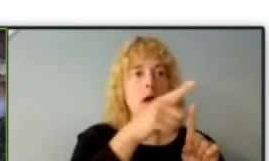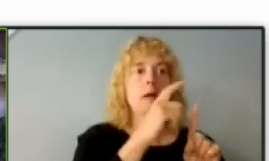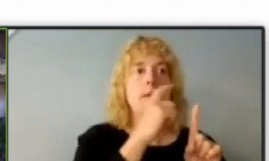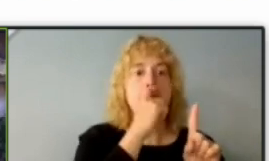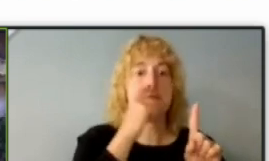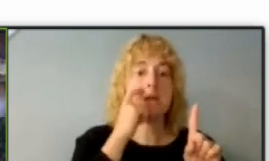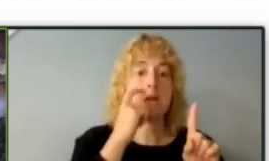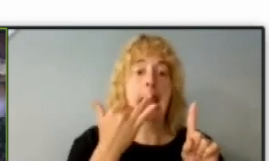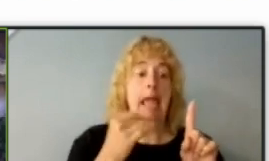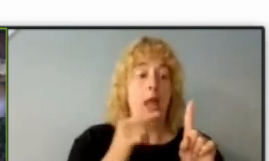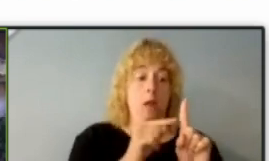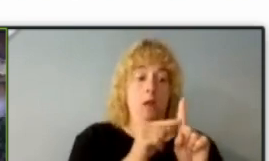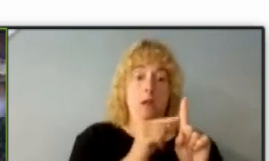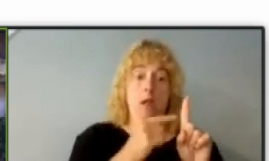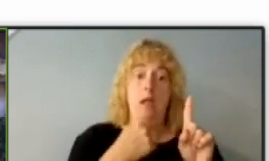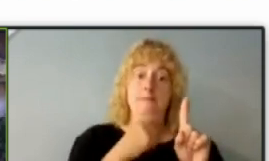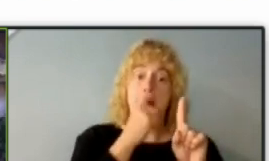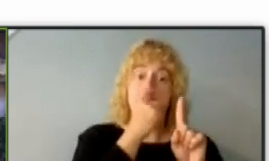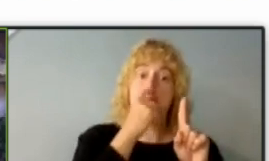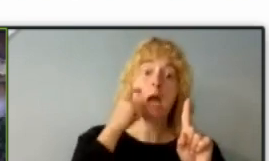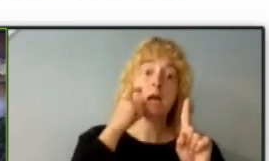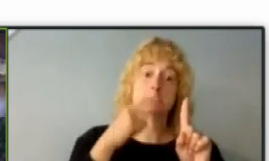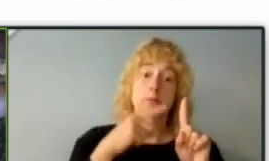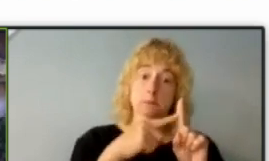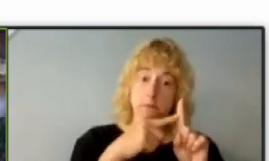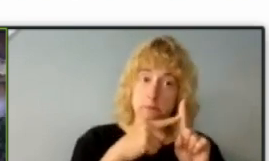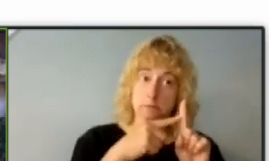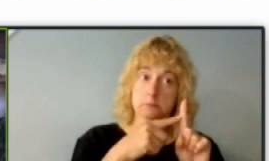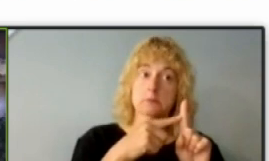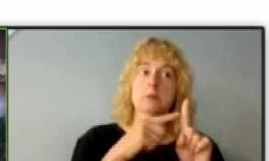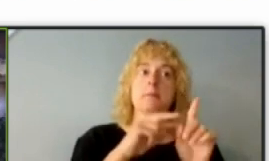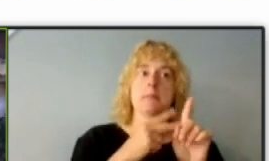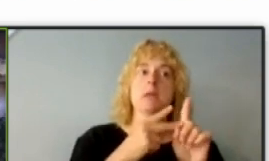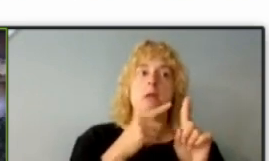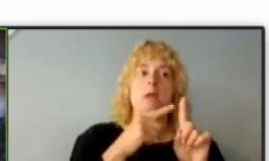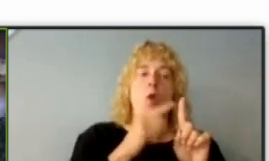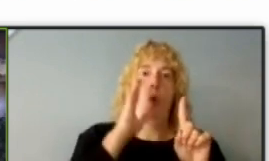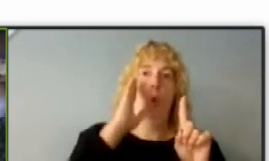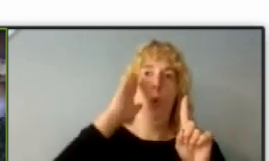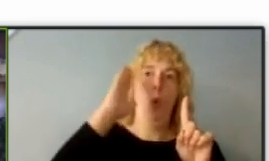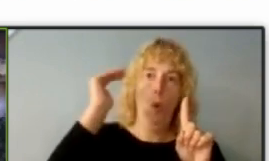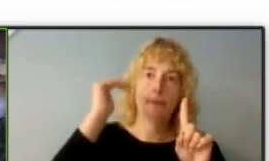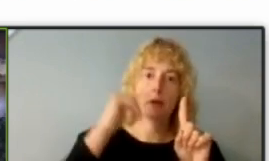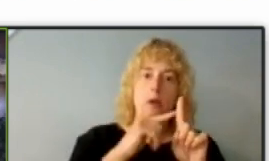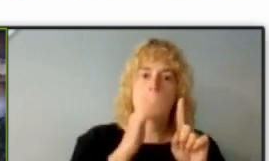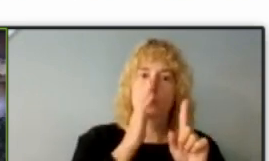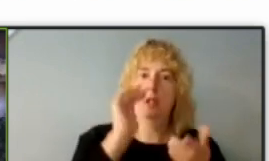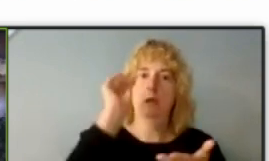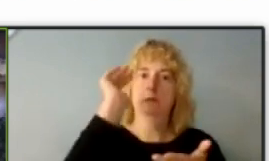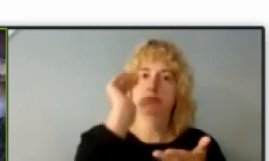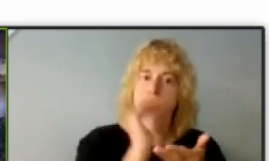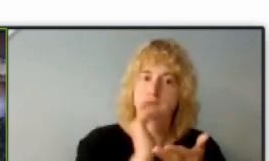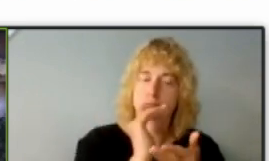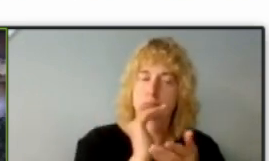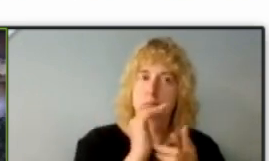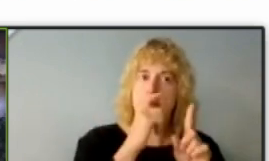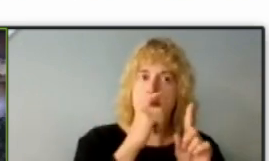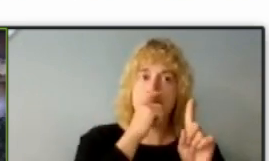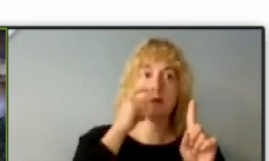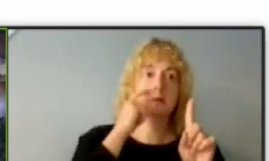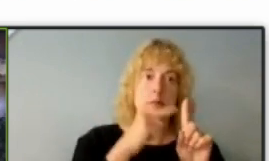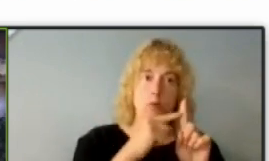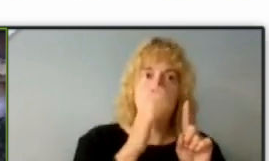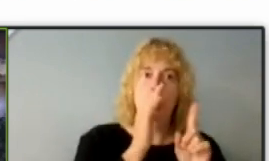virus or infected has a mask. The virus will be retained, hopefully, in the mask and not get to the uninfected